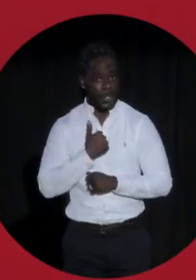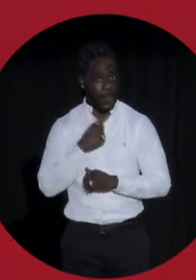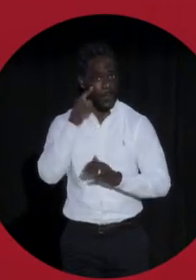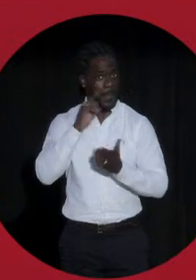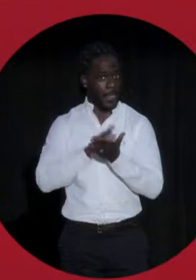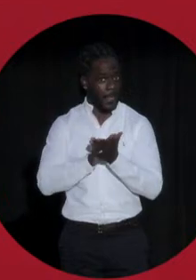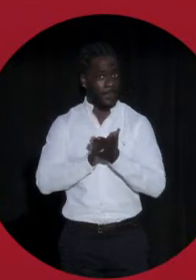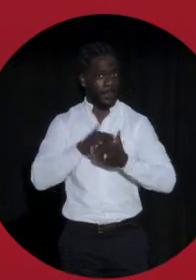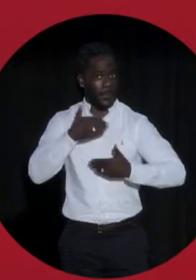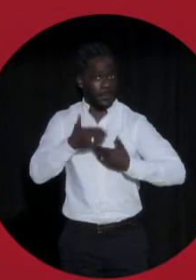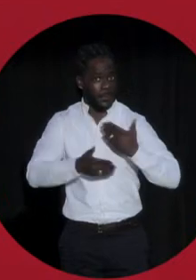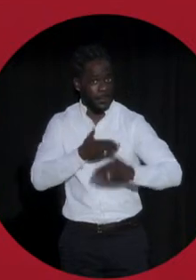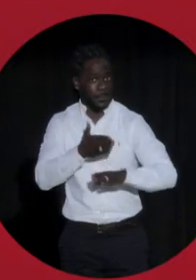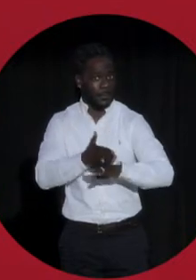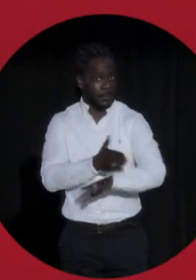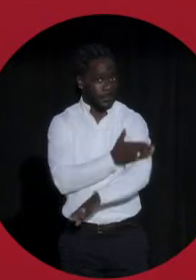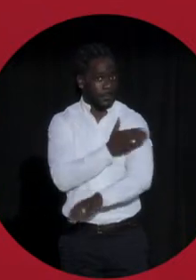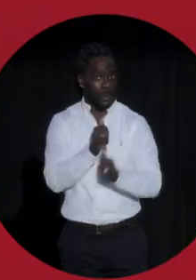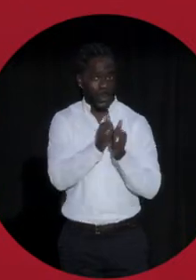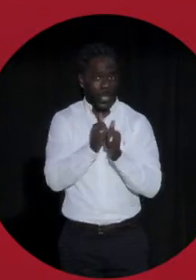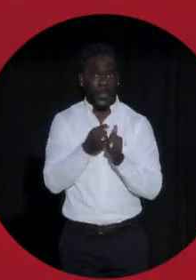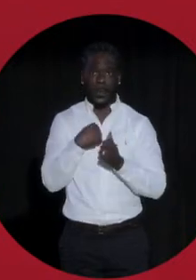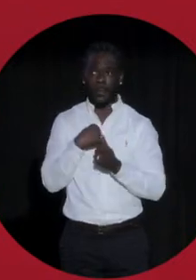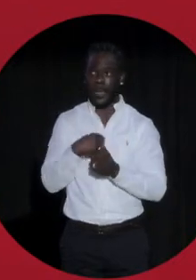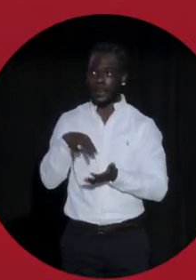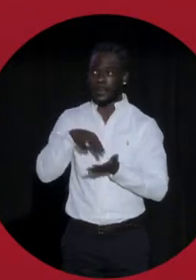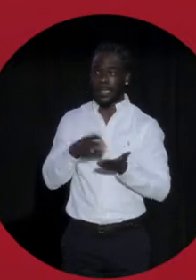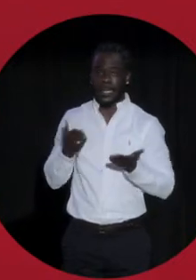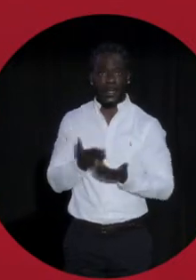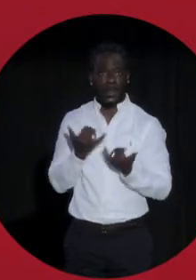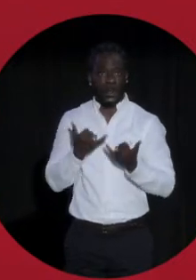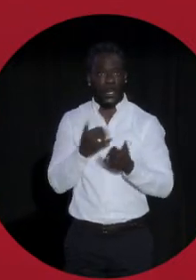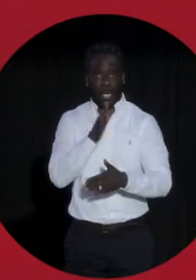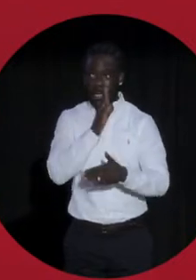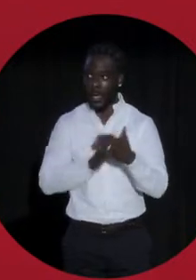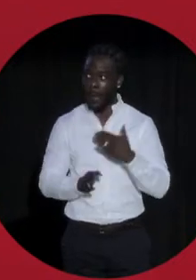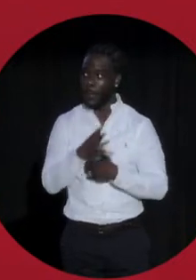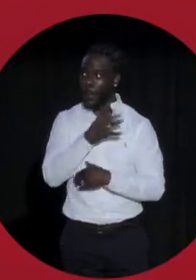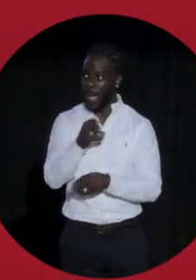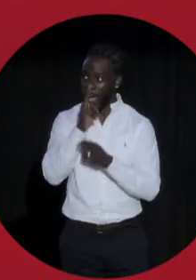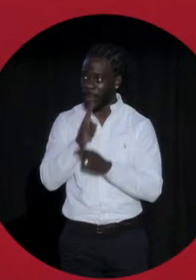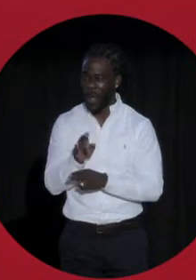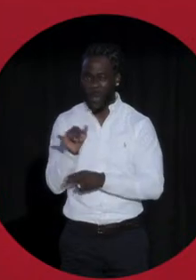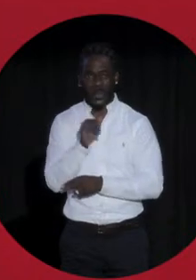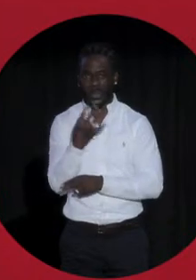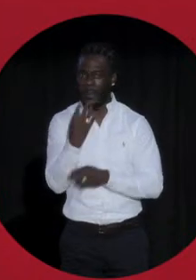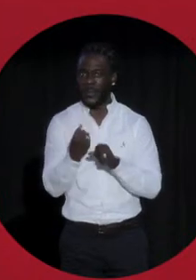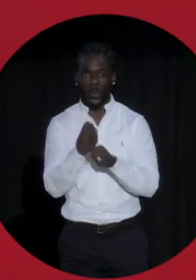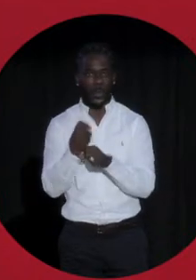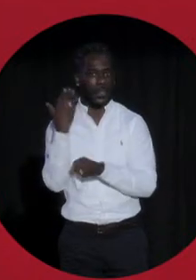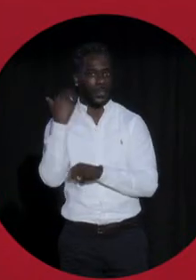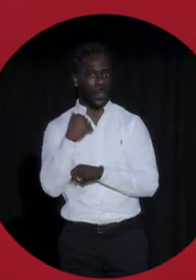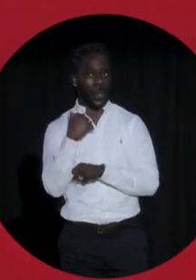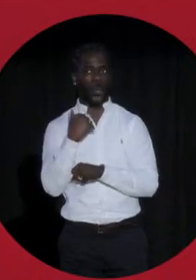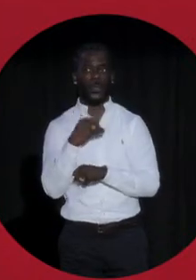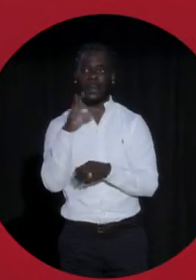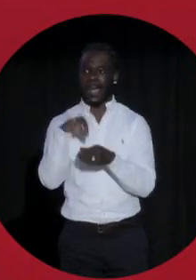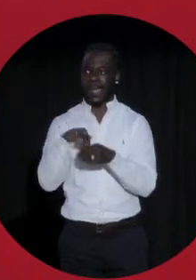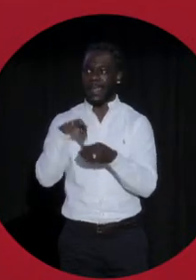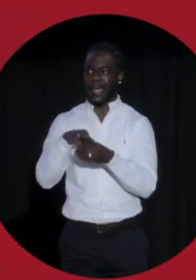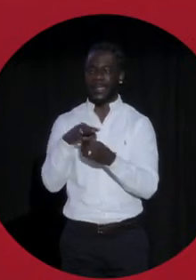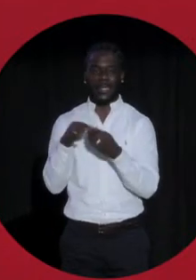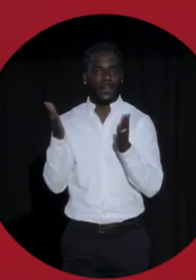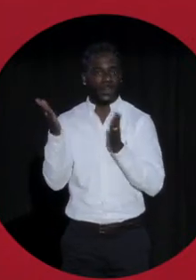progress together. I stand today as a humbled and honored as I was 4 years ago to be re-elected